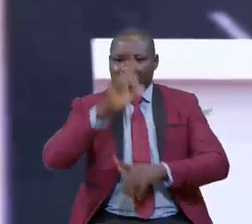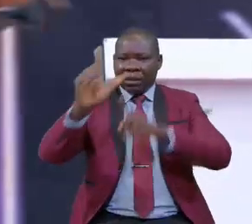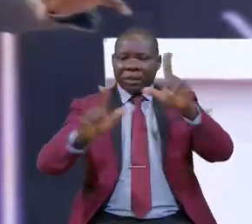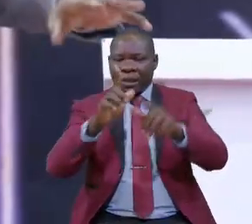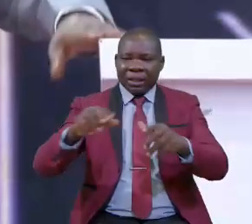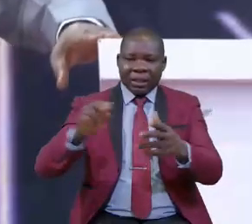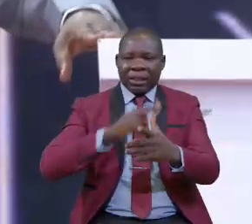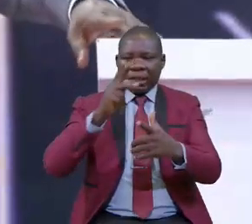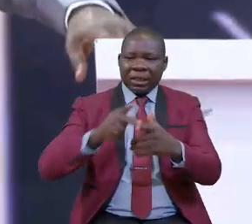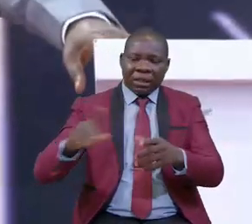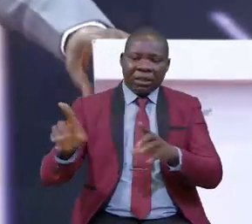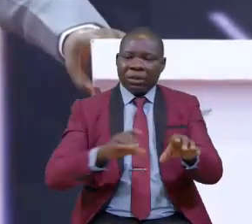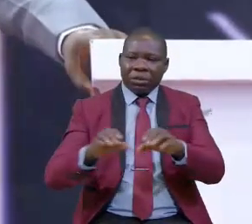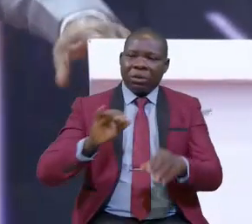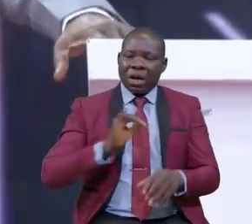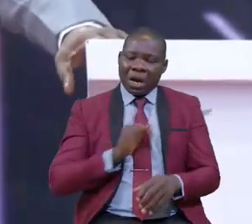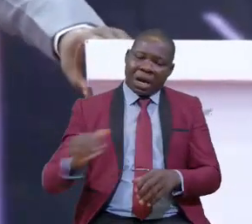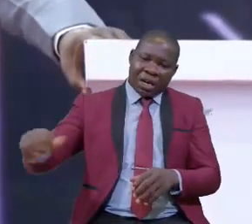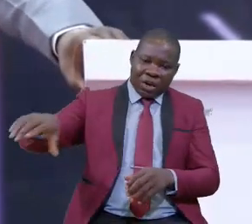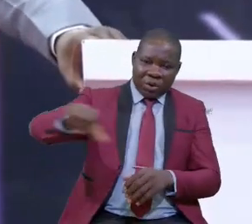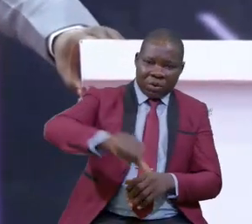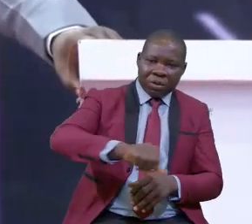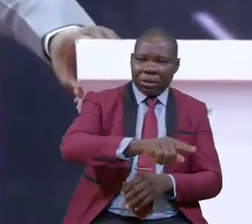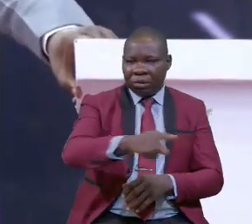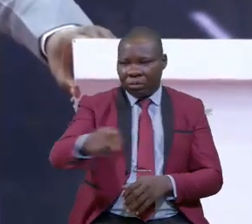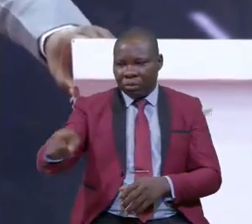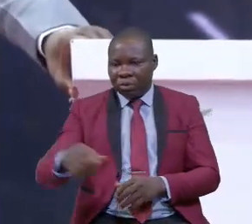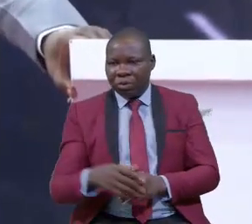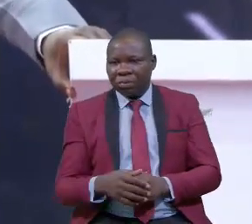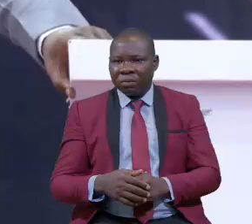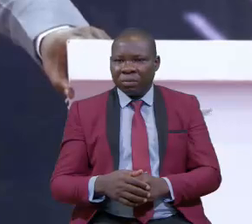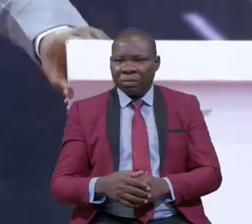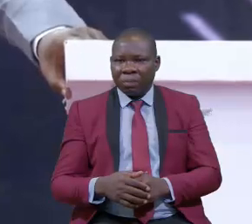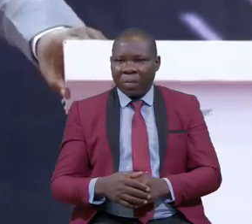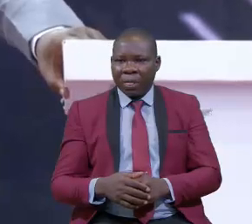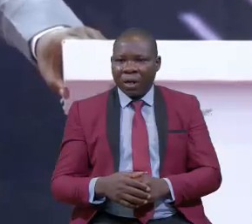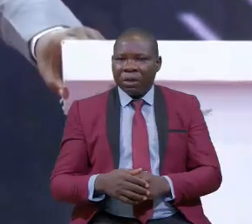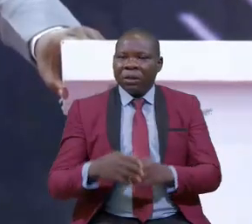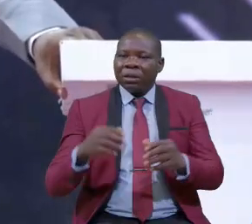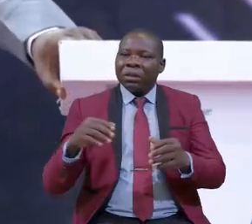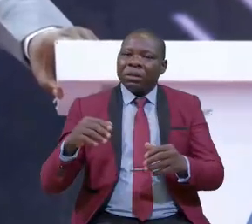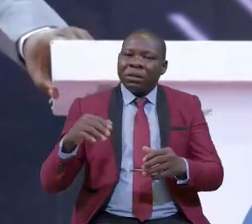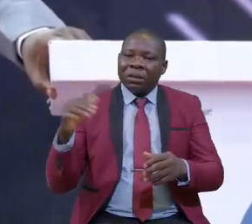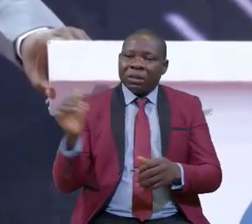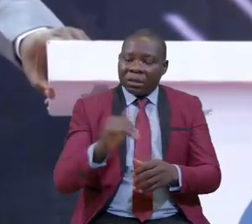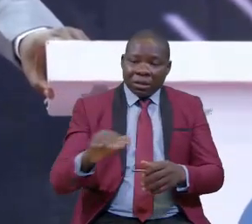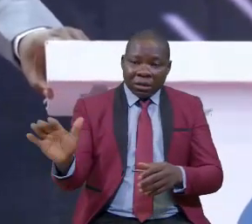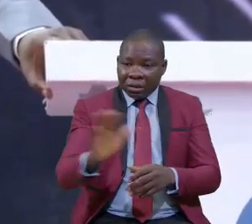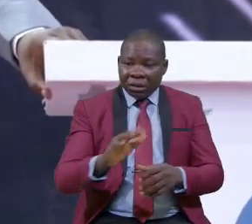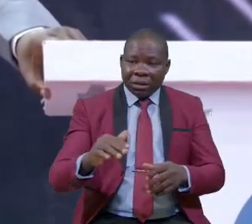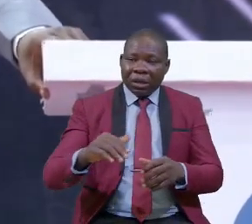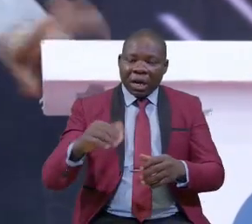He has only one side of the currency. He didn't wait to hear the other side of